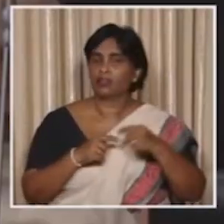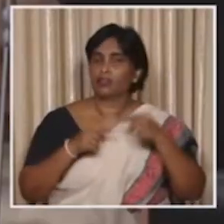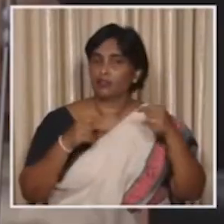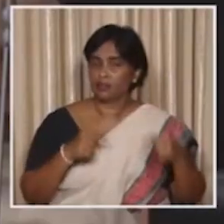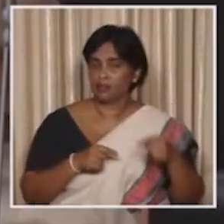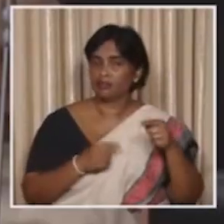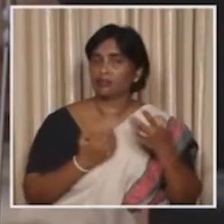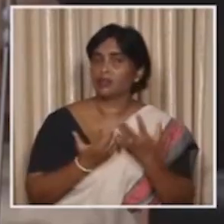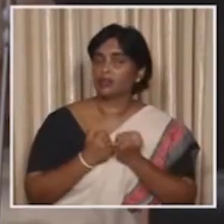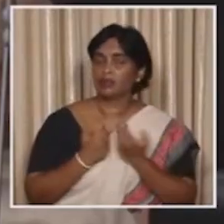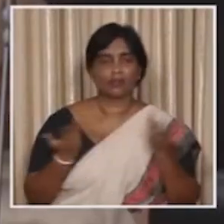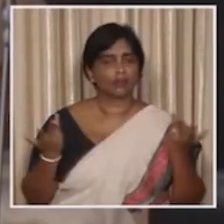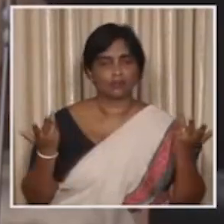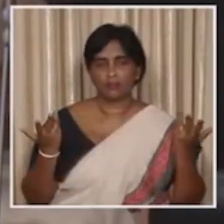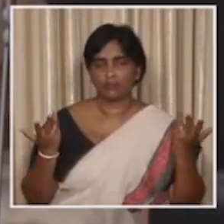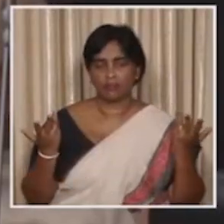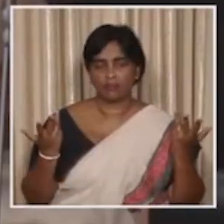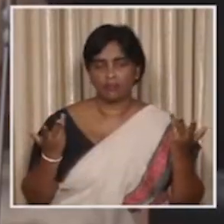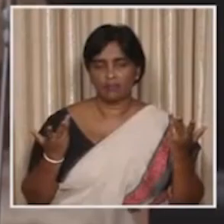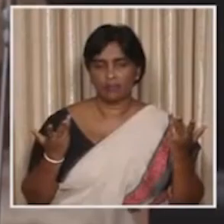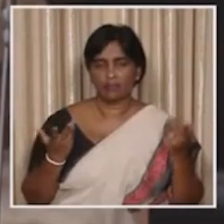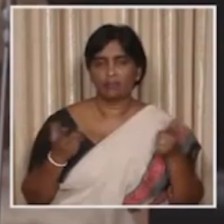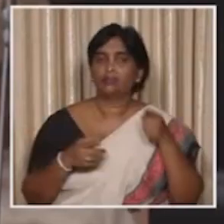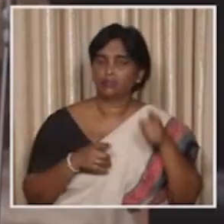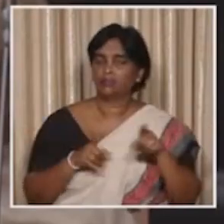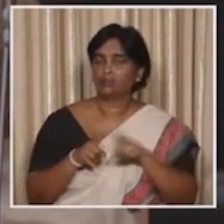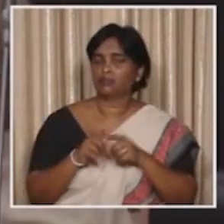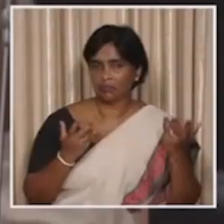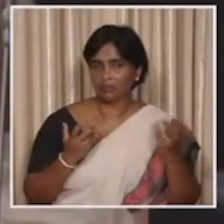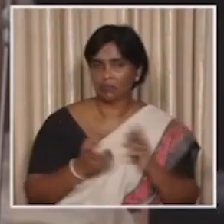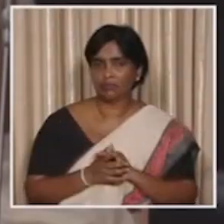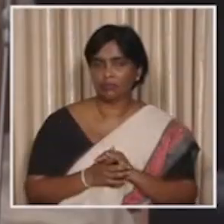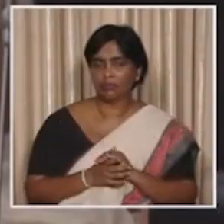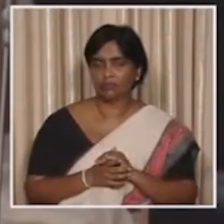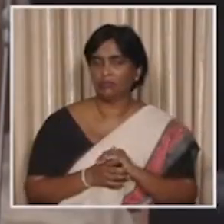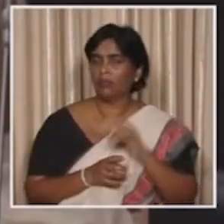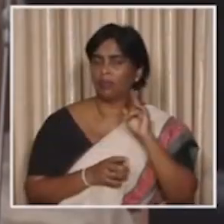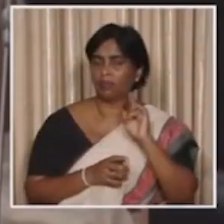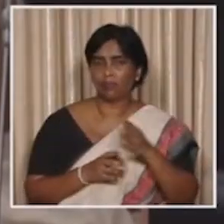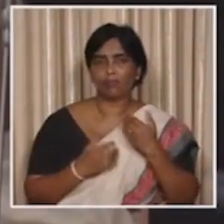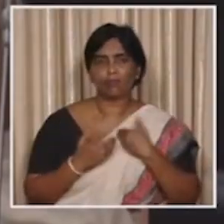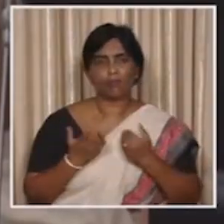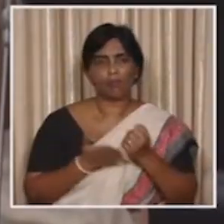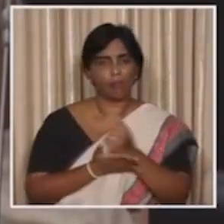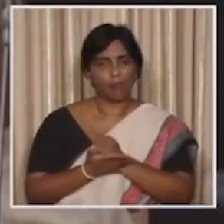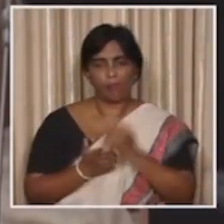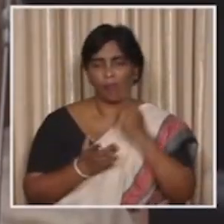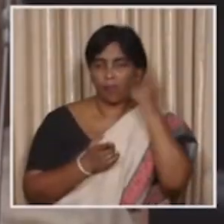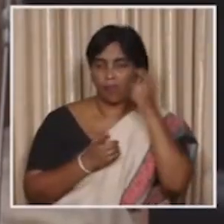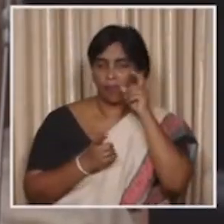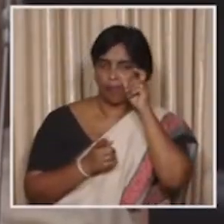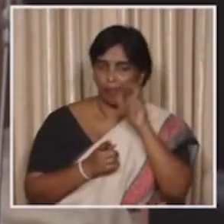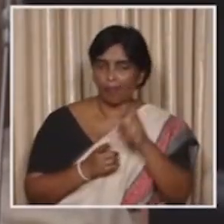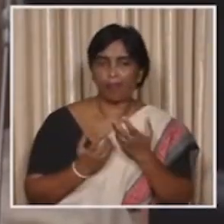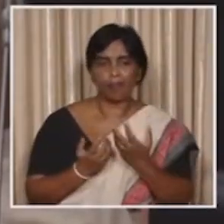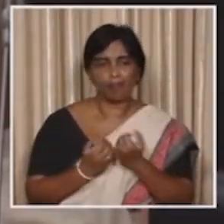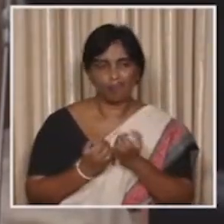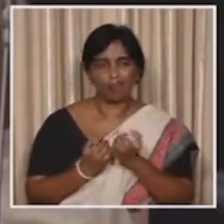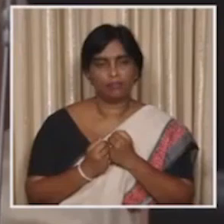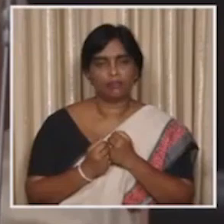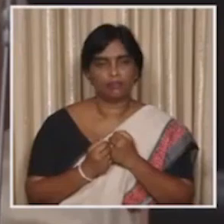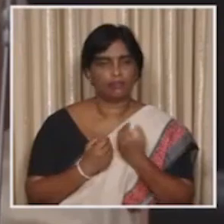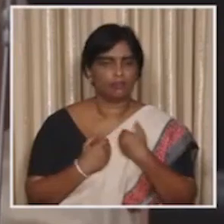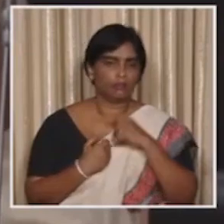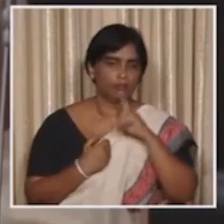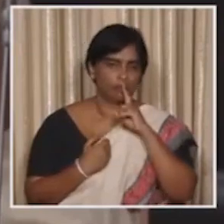me public trust can monada kiyala. Thi meka he sidu vela ne. Enan api me okkoma hoyala balanna onna mewa karanne. Mama